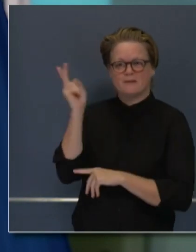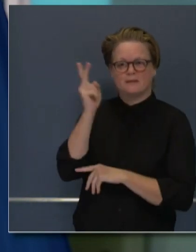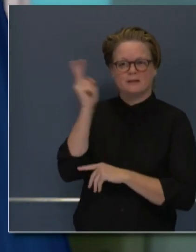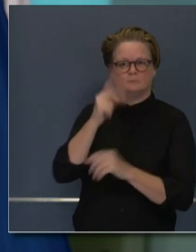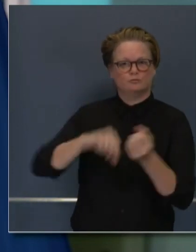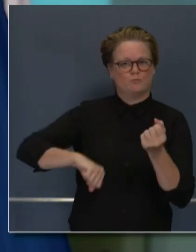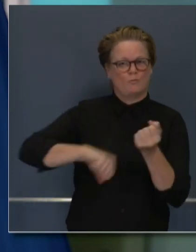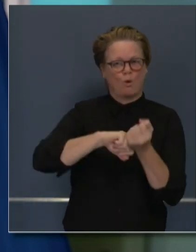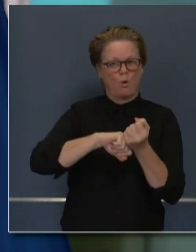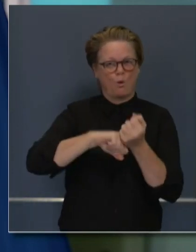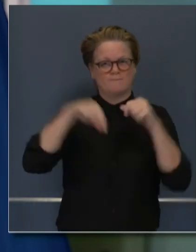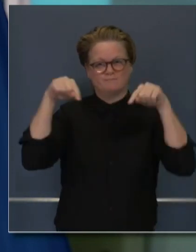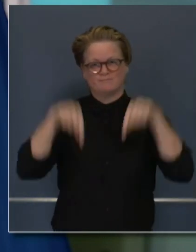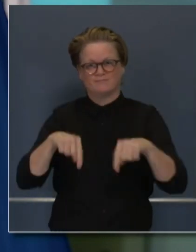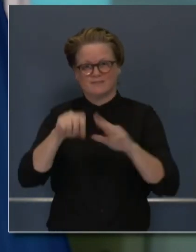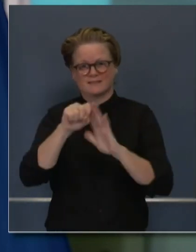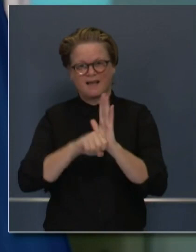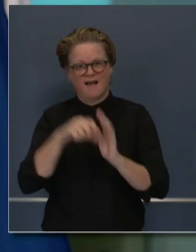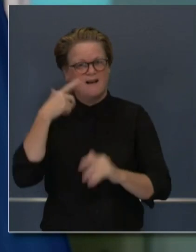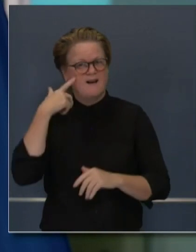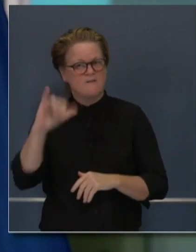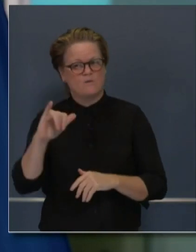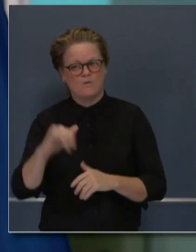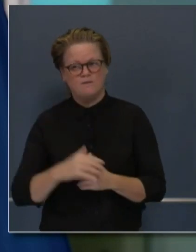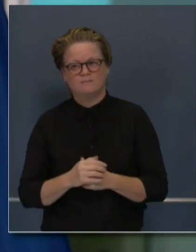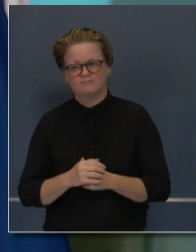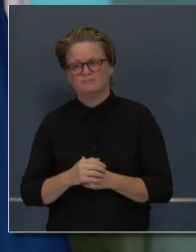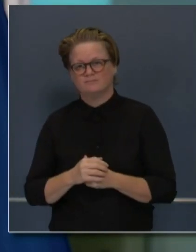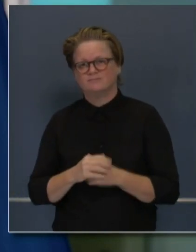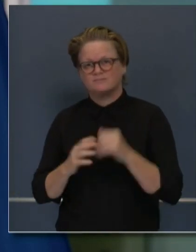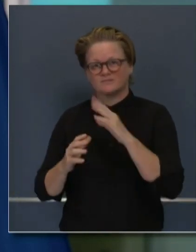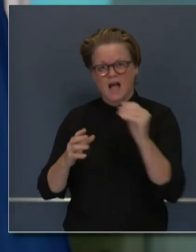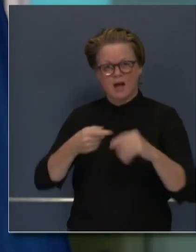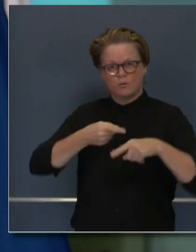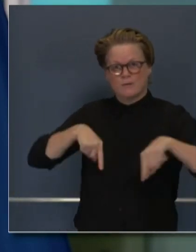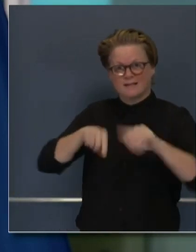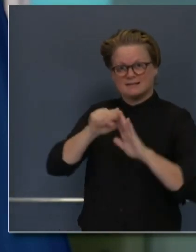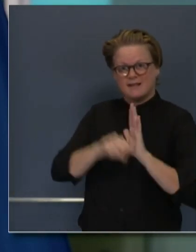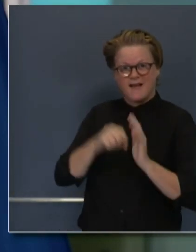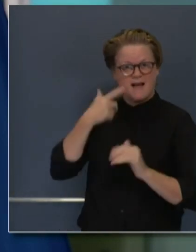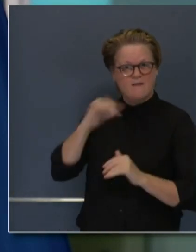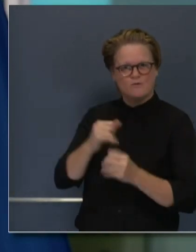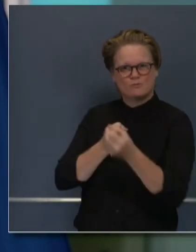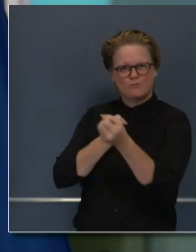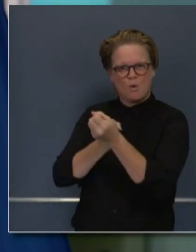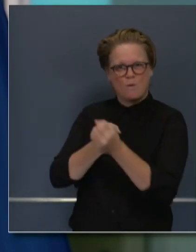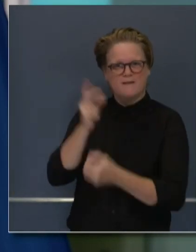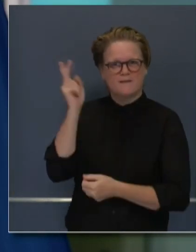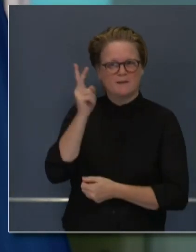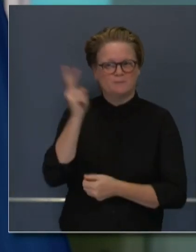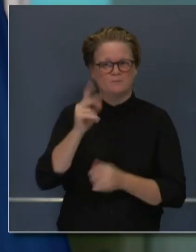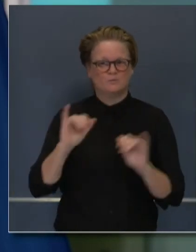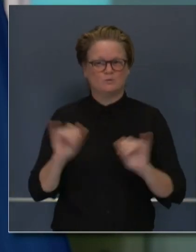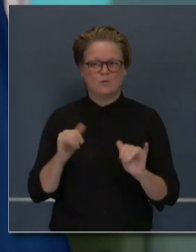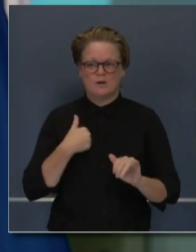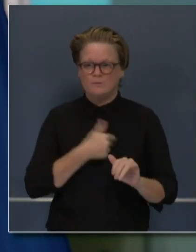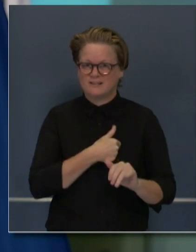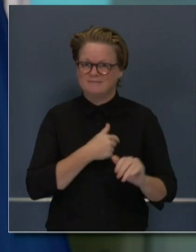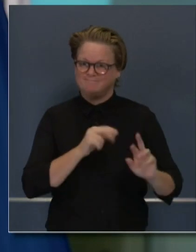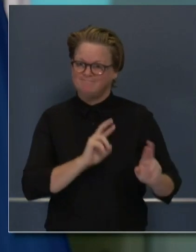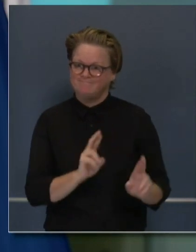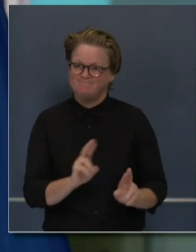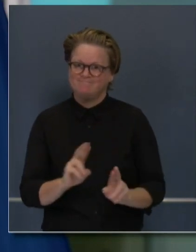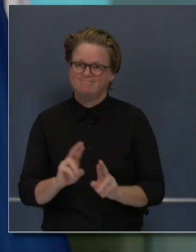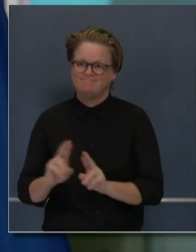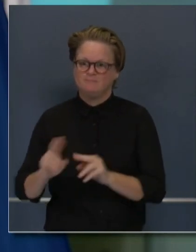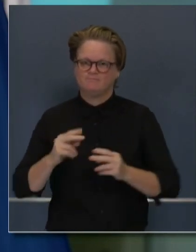that we need and the work that they are currently doing to hit the ground running so they get something done in the first